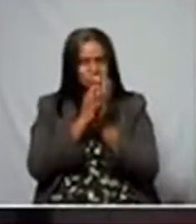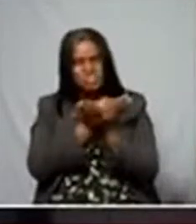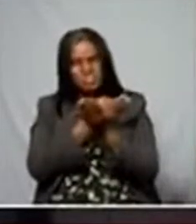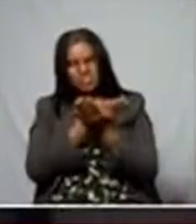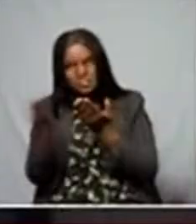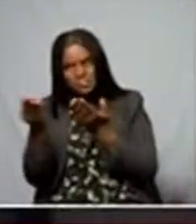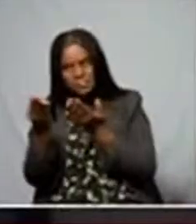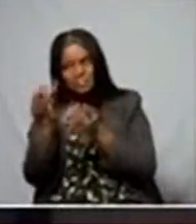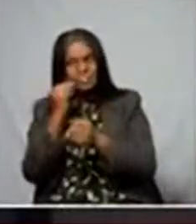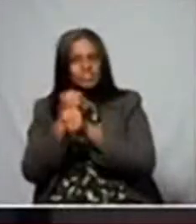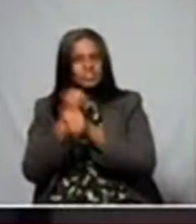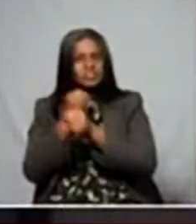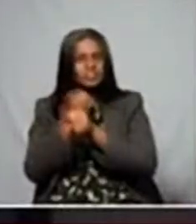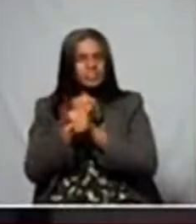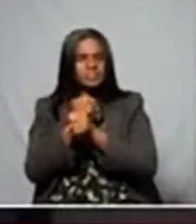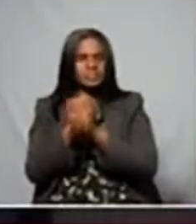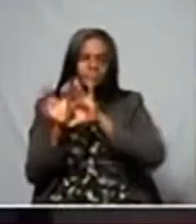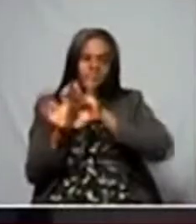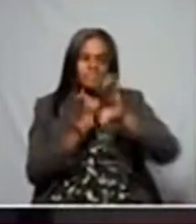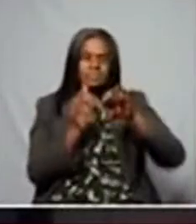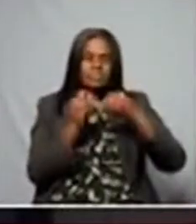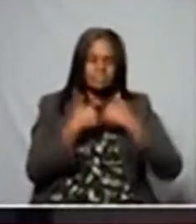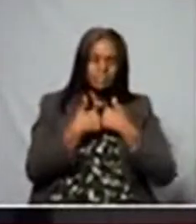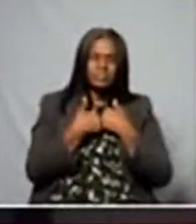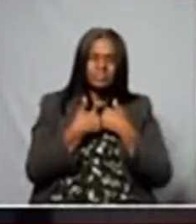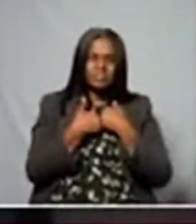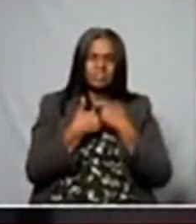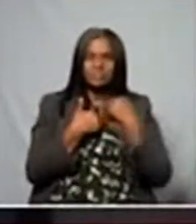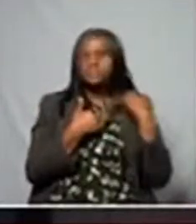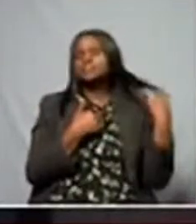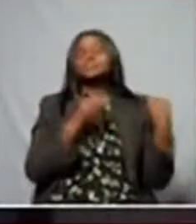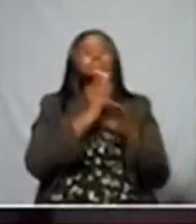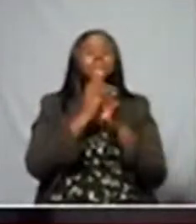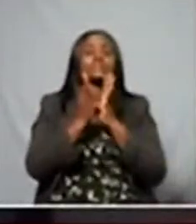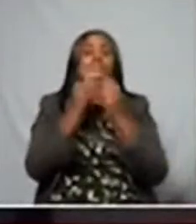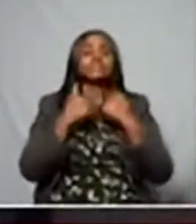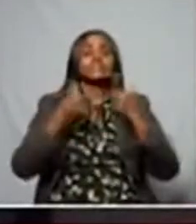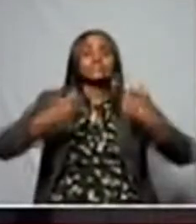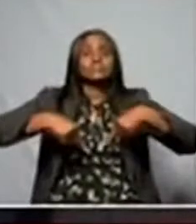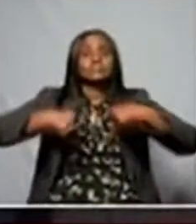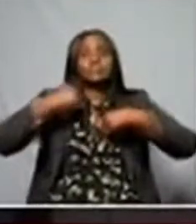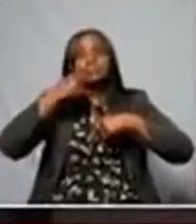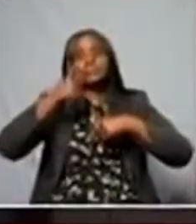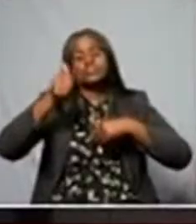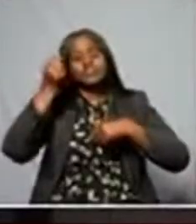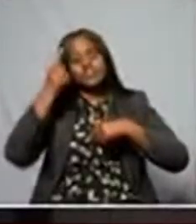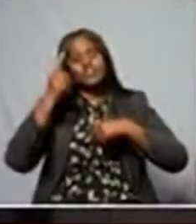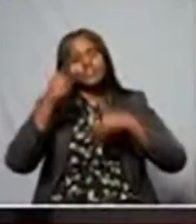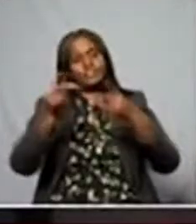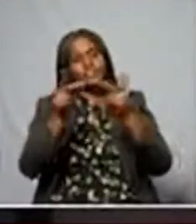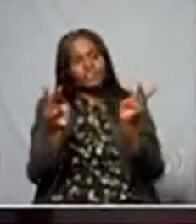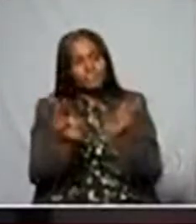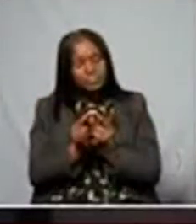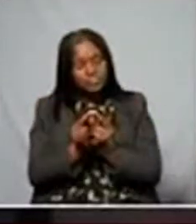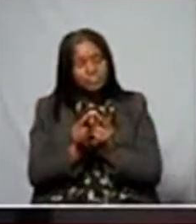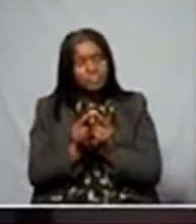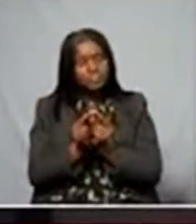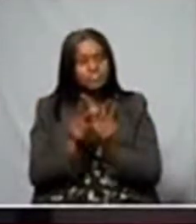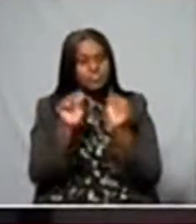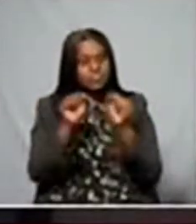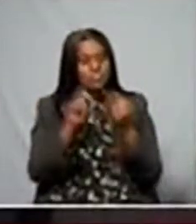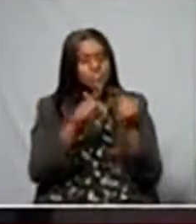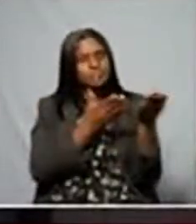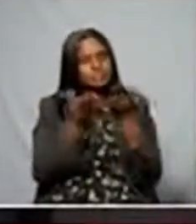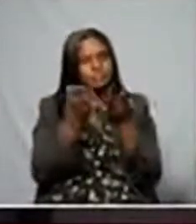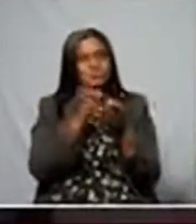do the work on the ground. Meanwhile, we have got contractors that we have locally who understand the terrain, and they are able to